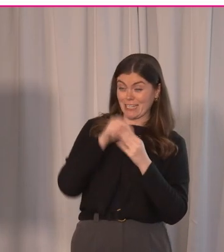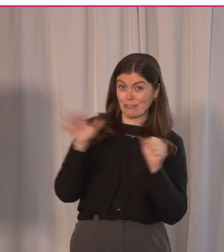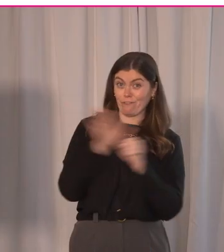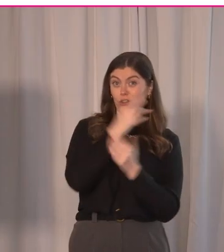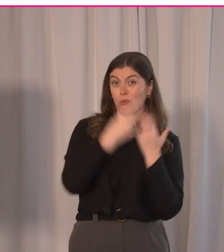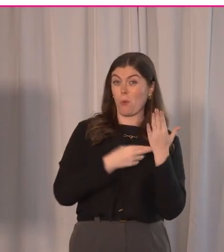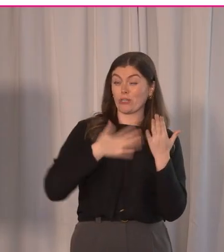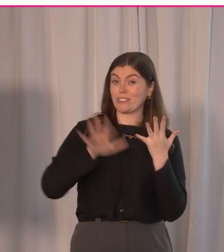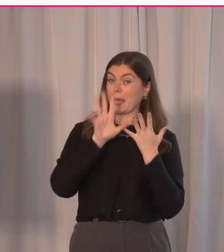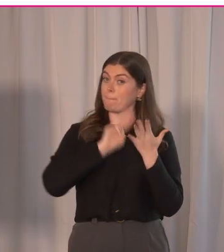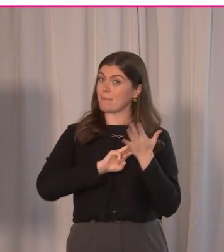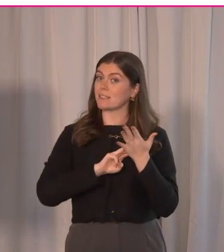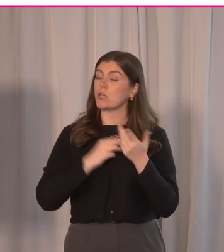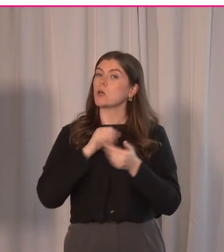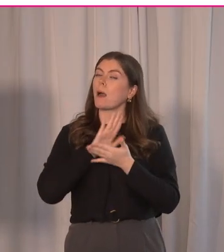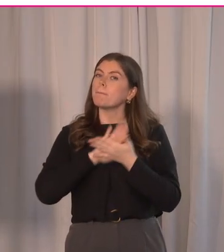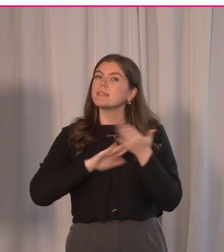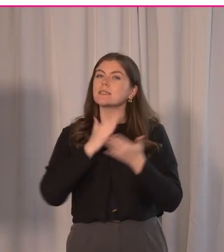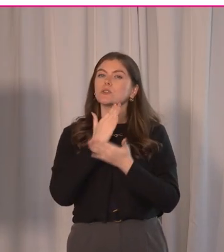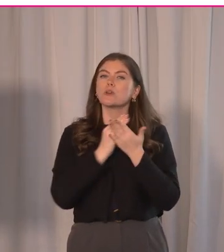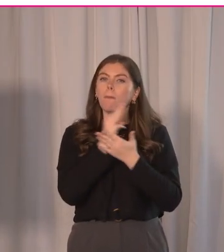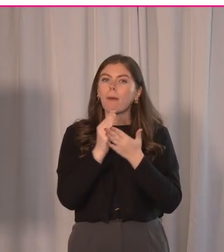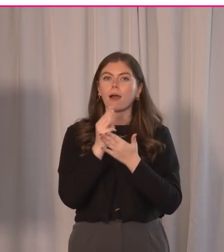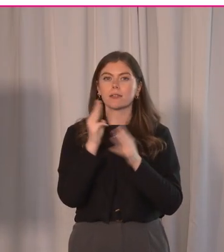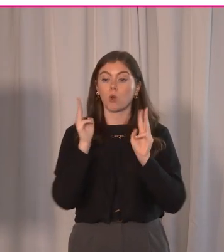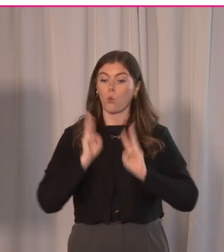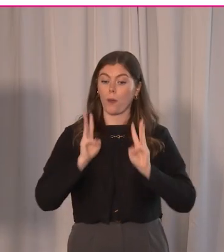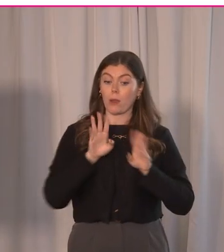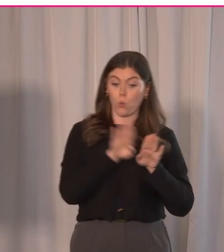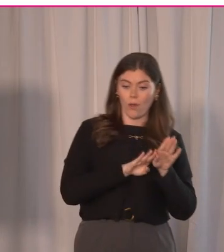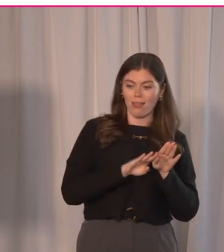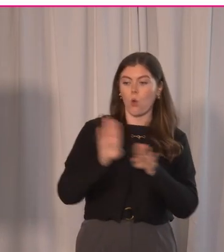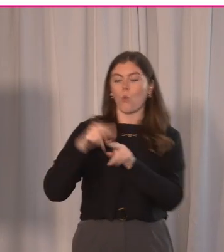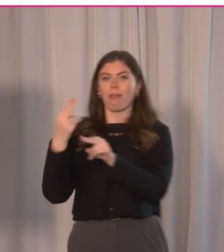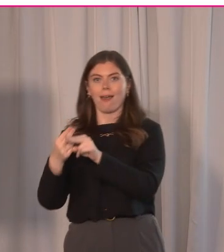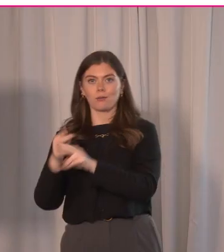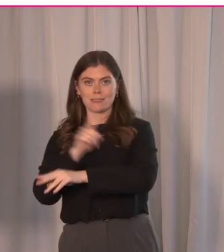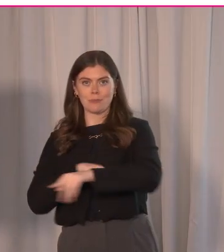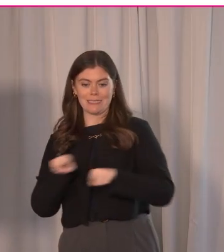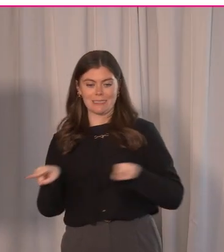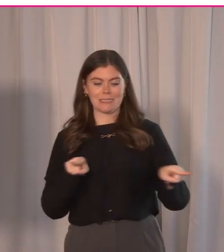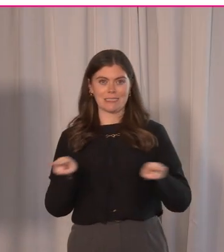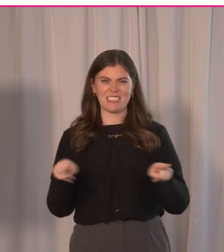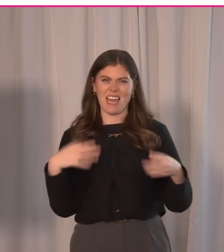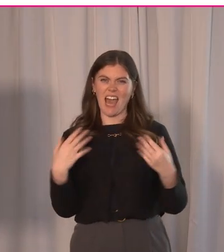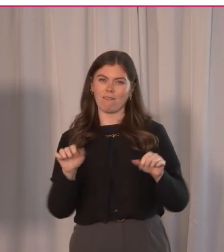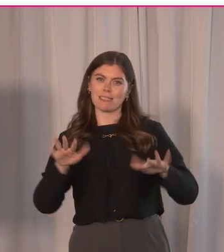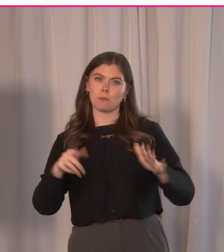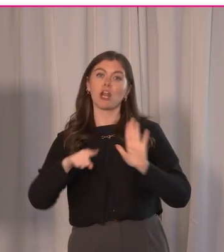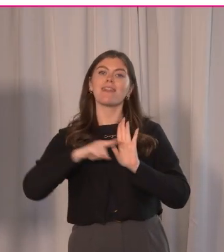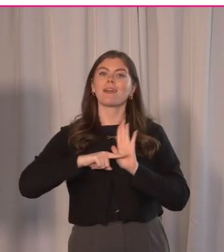I'm missing the elements where women with and without disabilities had similar negative